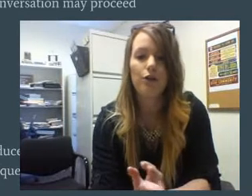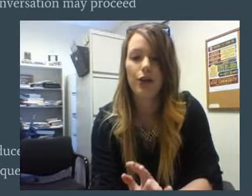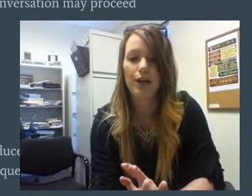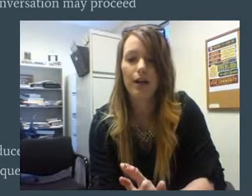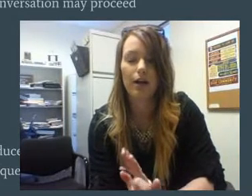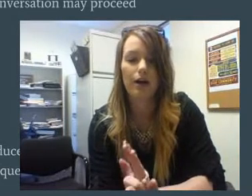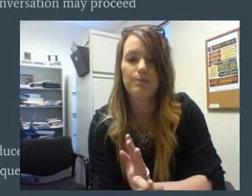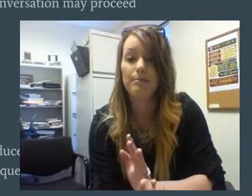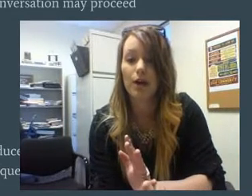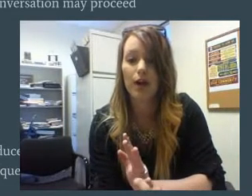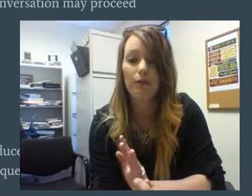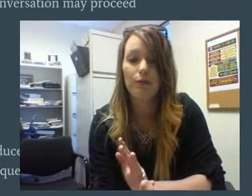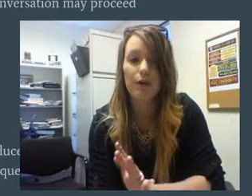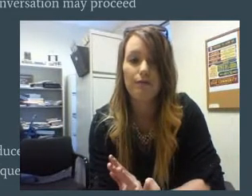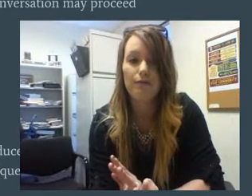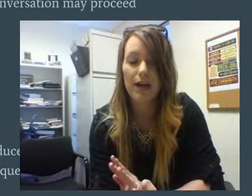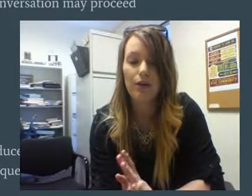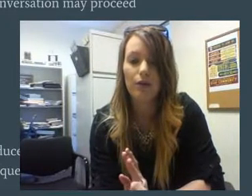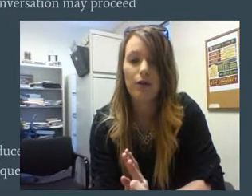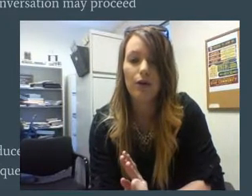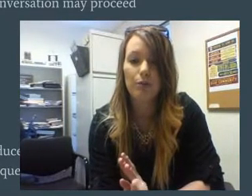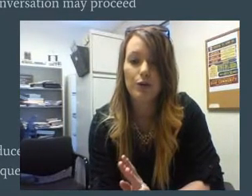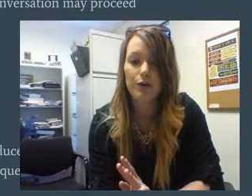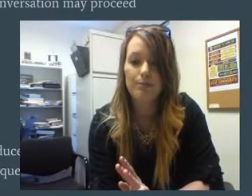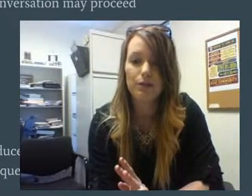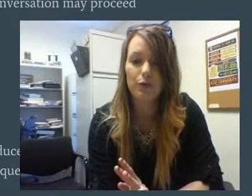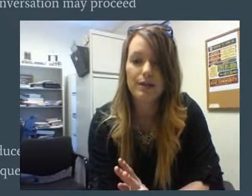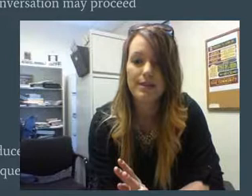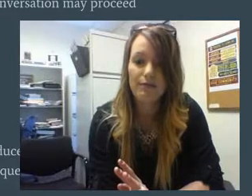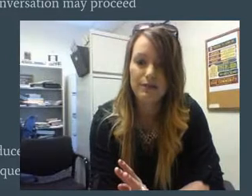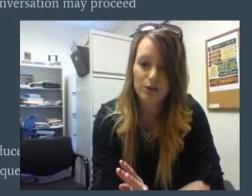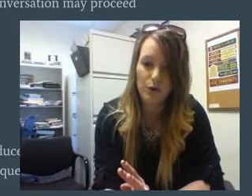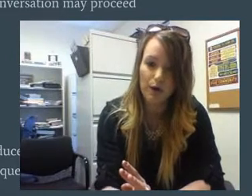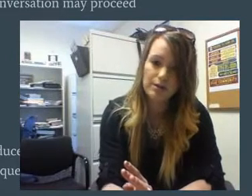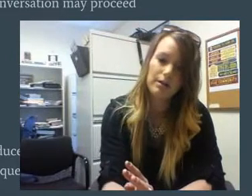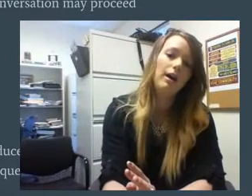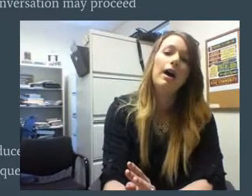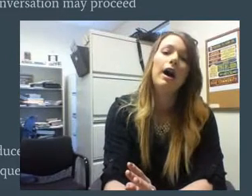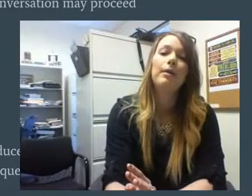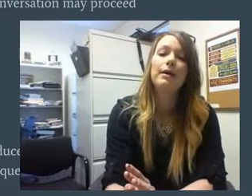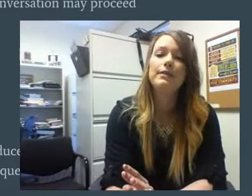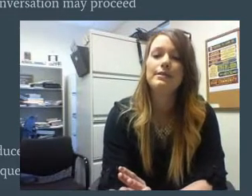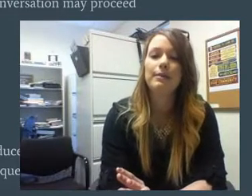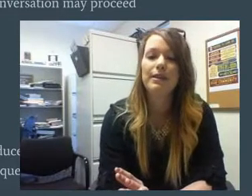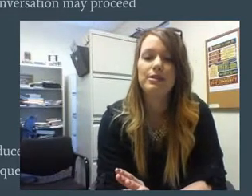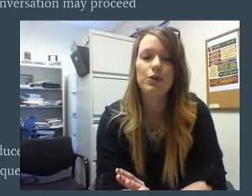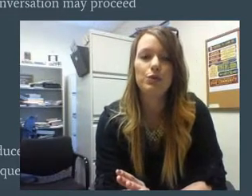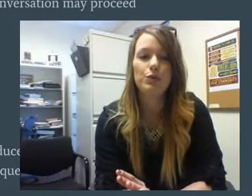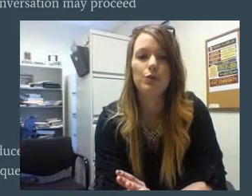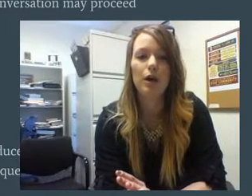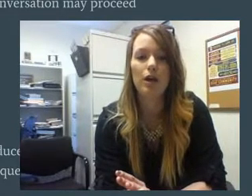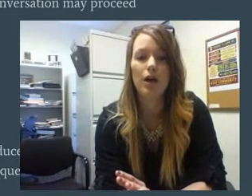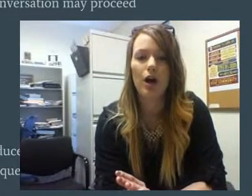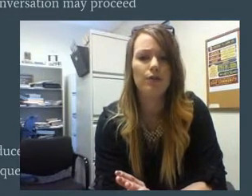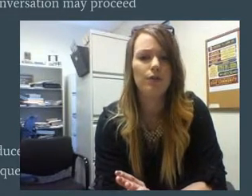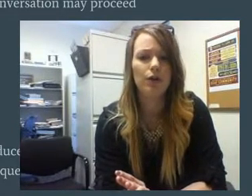Our third, I'm sorry, our fourth and final prescriptive rule is that of discourse. And this is something that's new